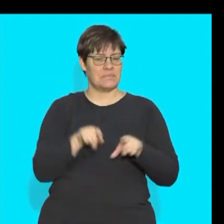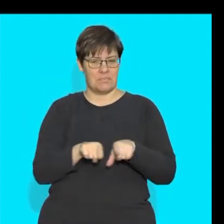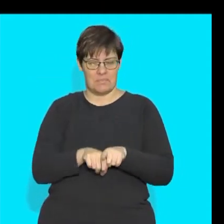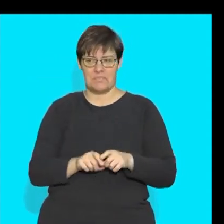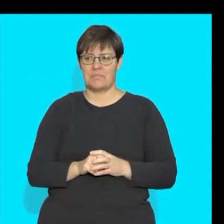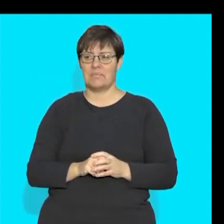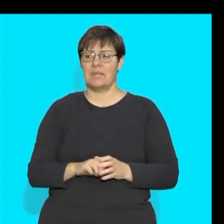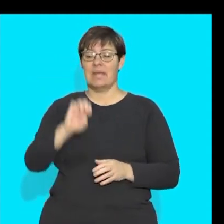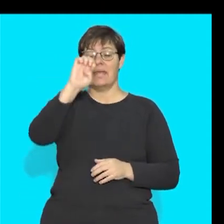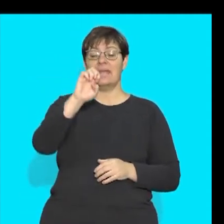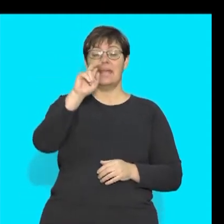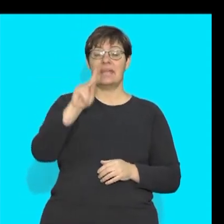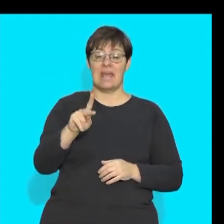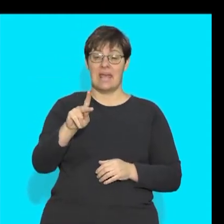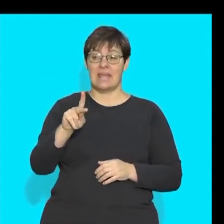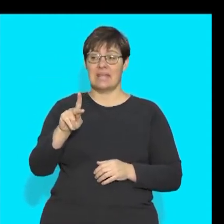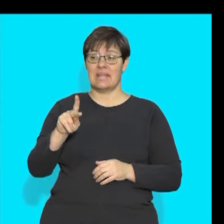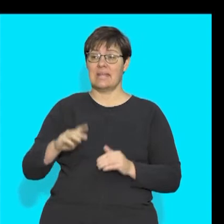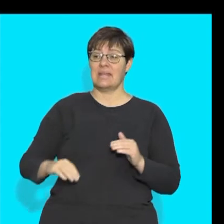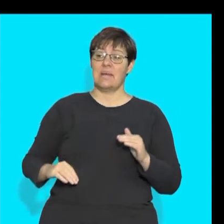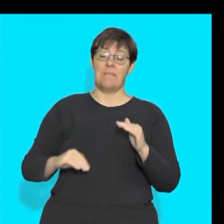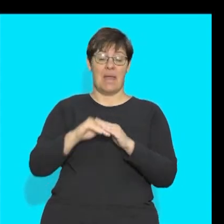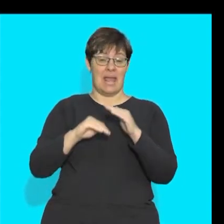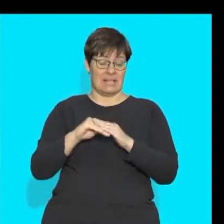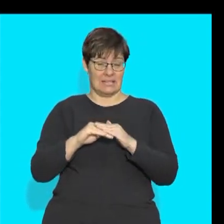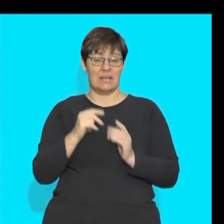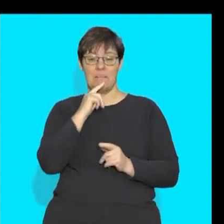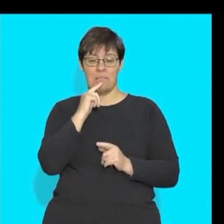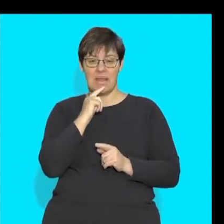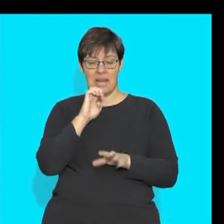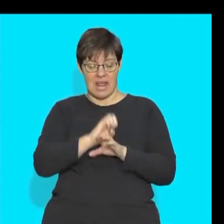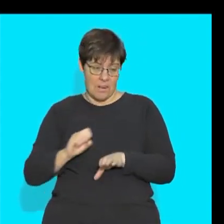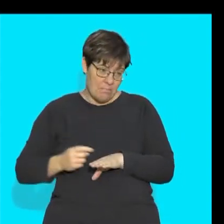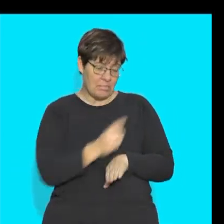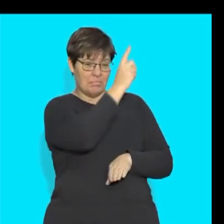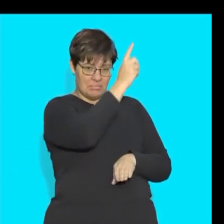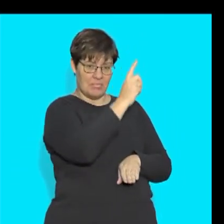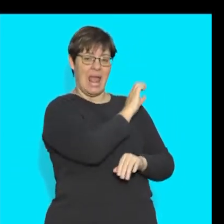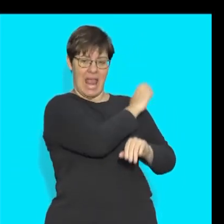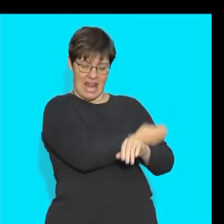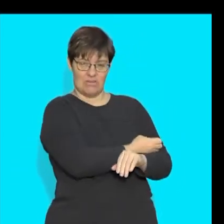EK max, this is the energy that the electrons will have when they leave.